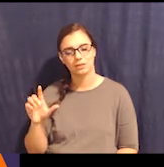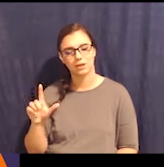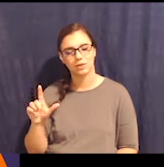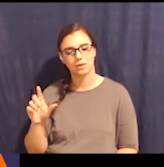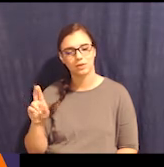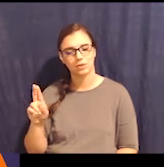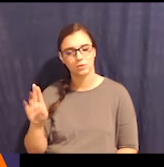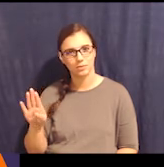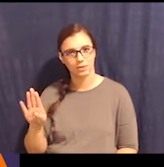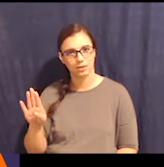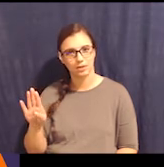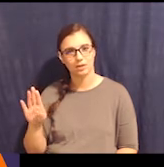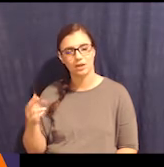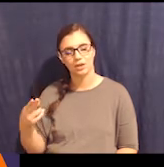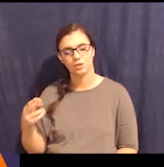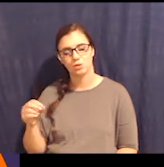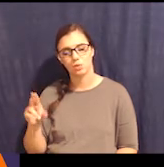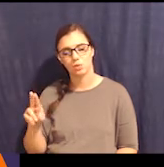www.flclubhouse.org. That's